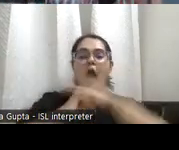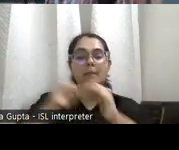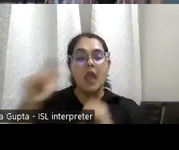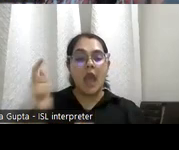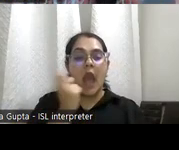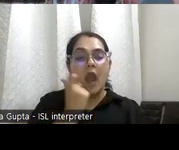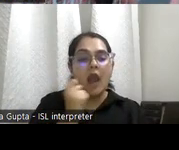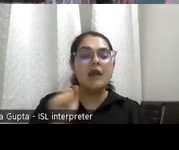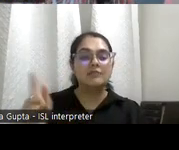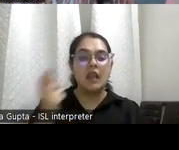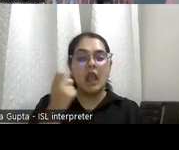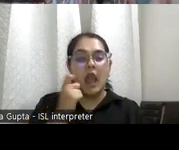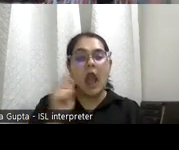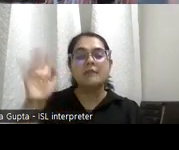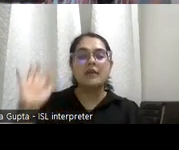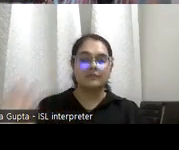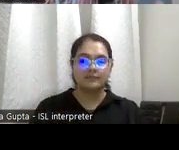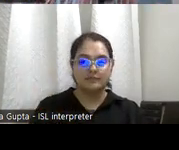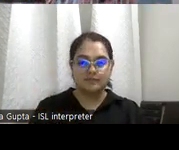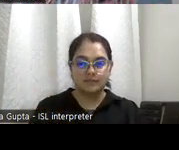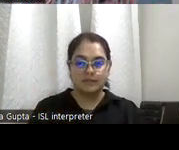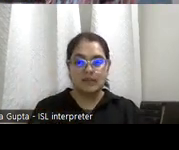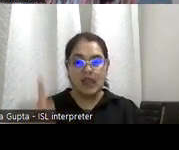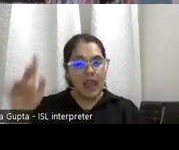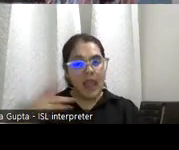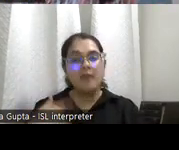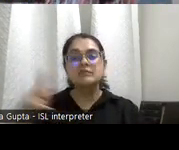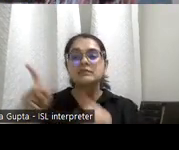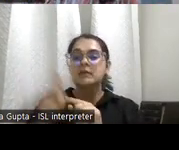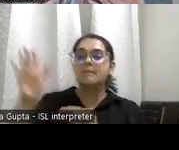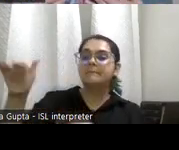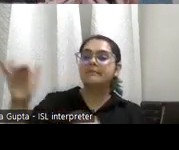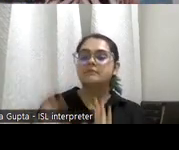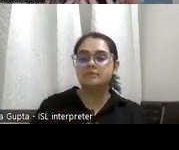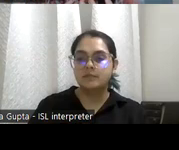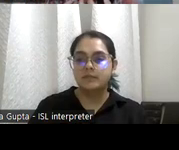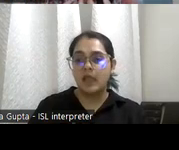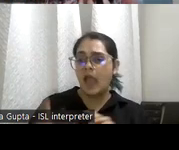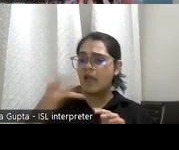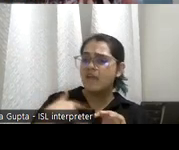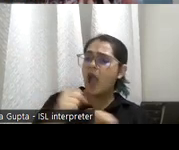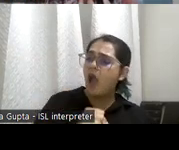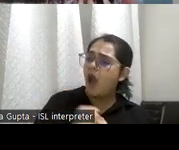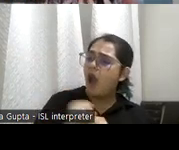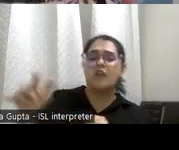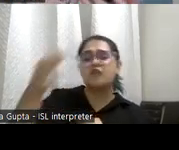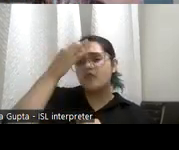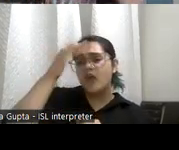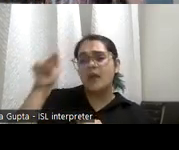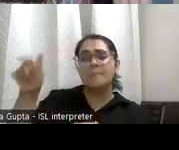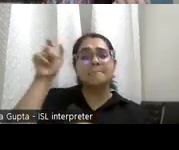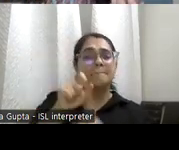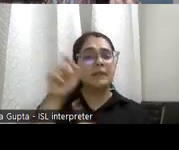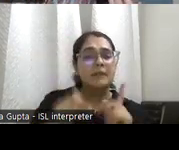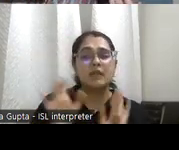at the global north, that favors the man from the global north, it's very hard for those people that